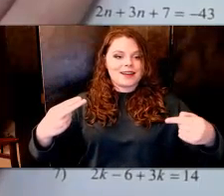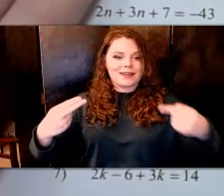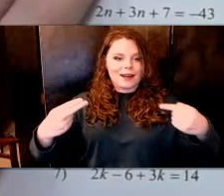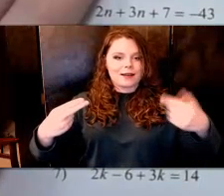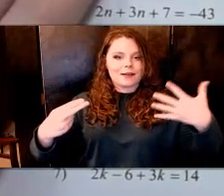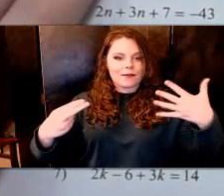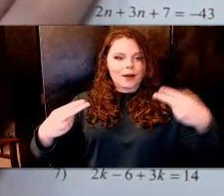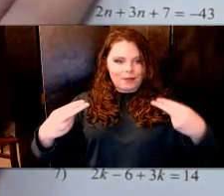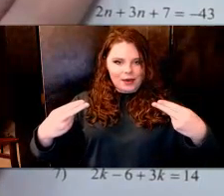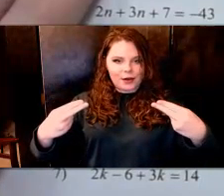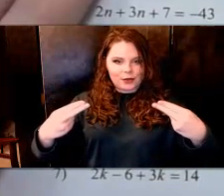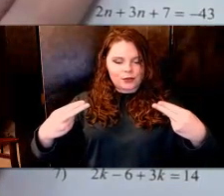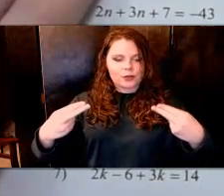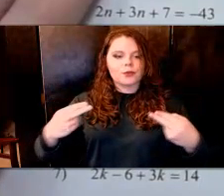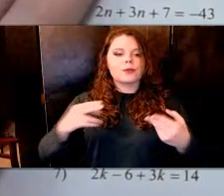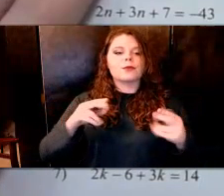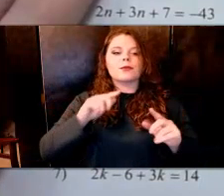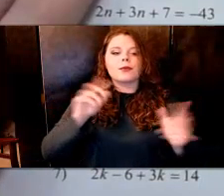which gives you negative 2/8.